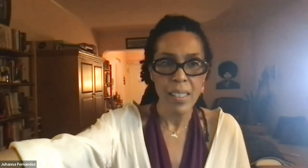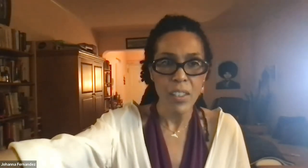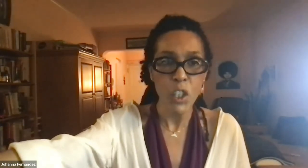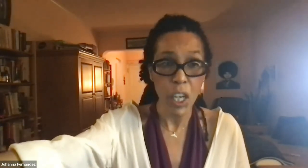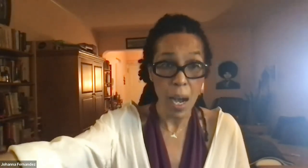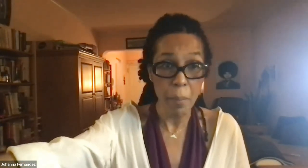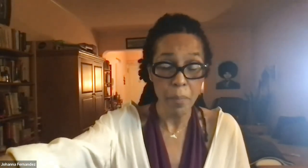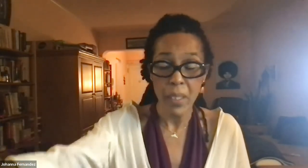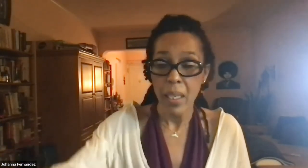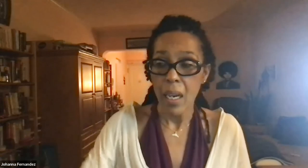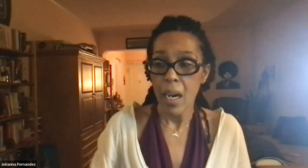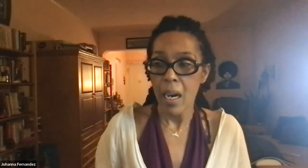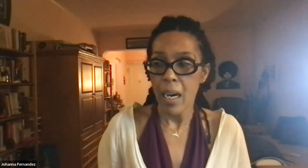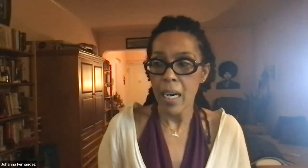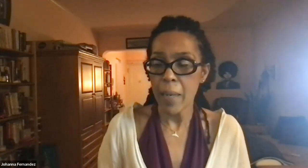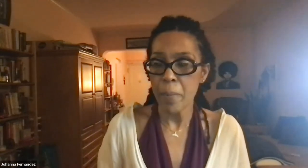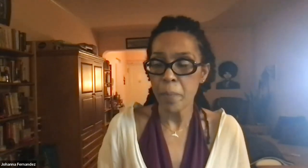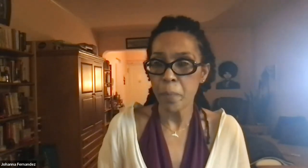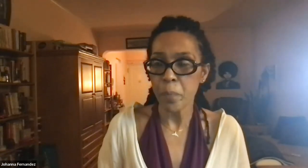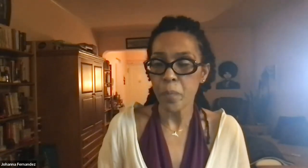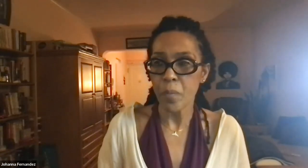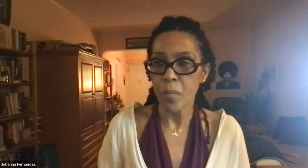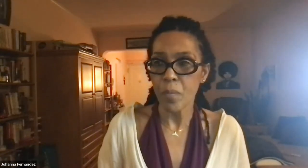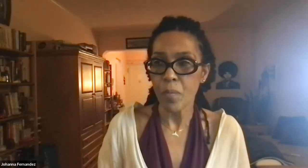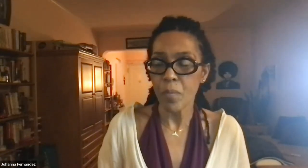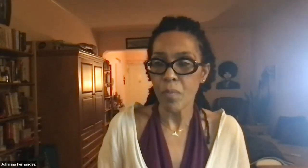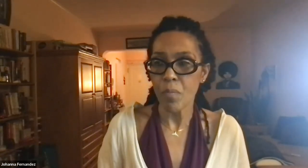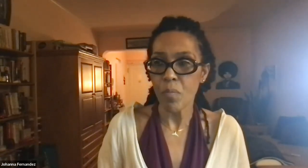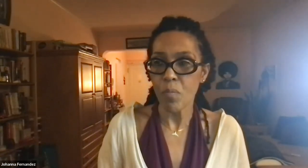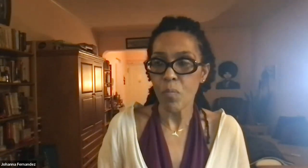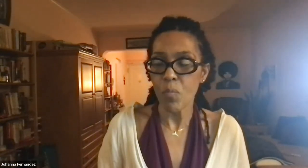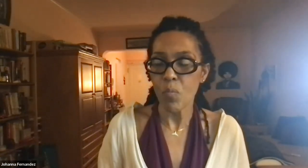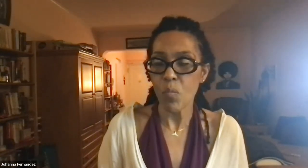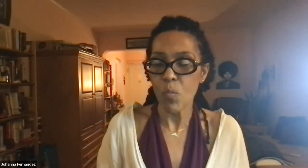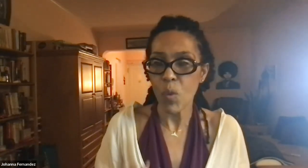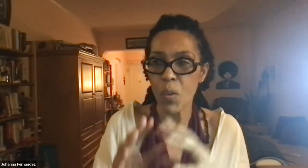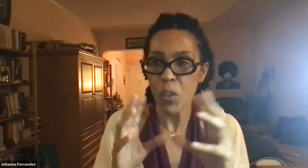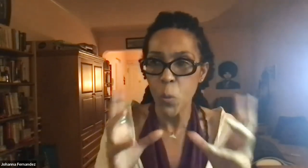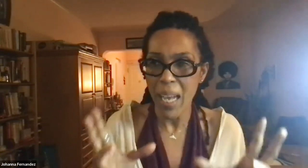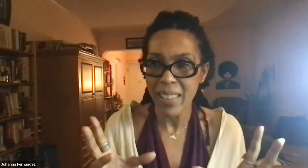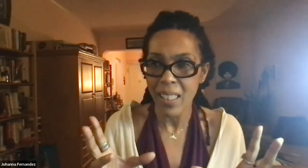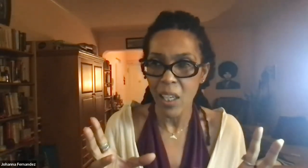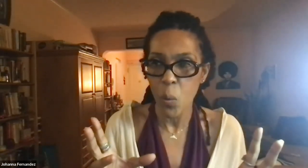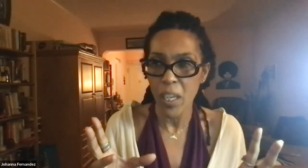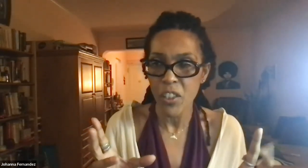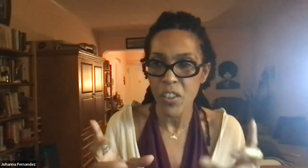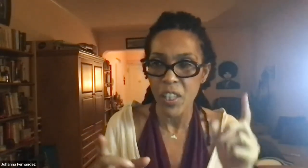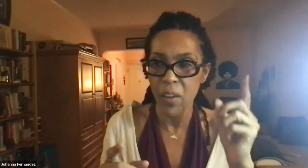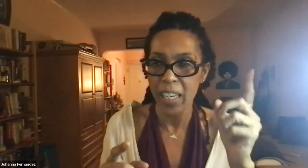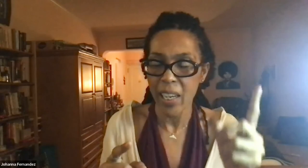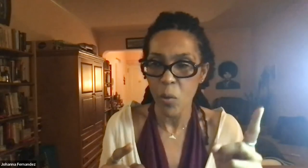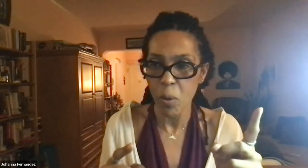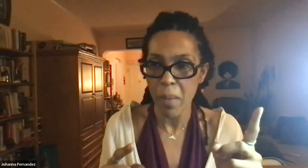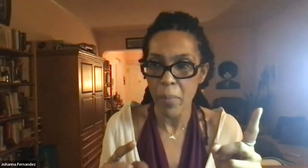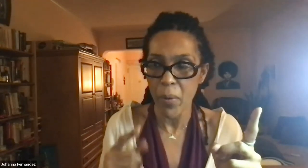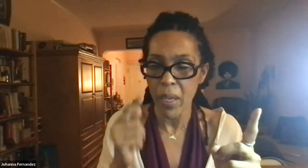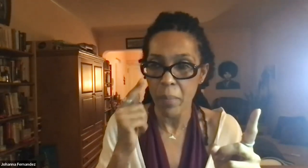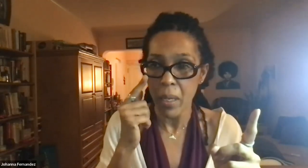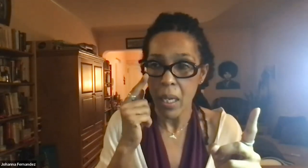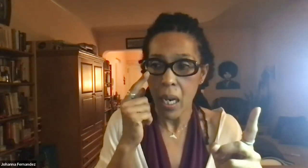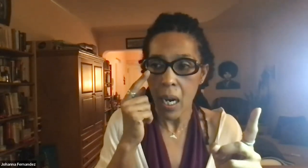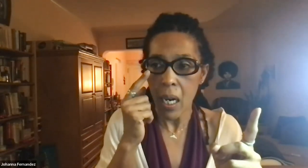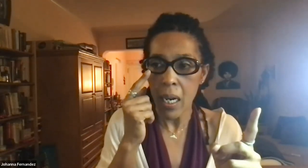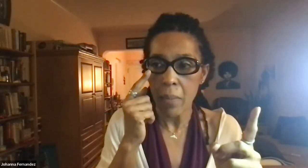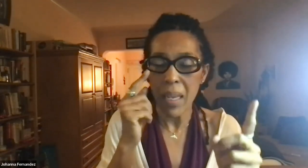protest to come. You ask a lot of questions there and I don't remember